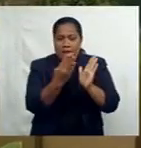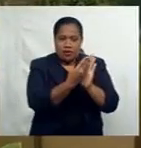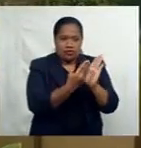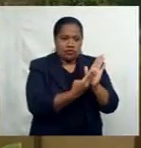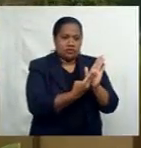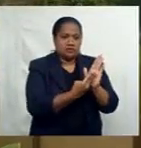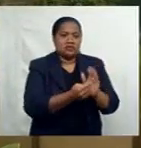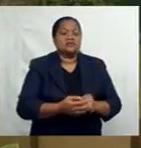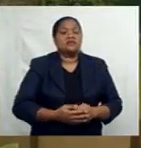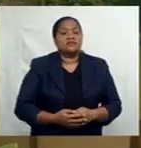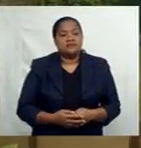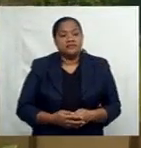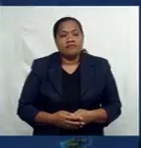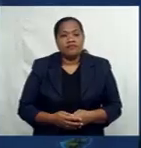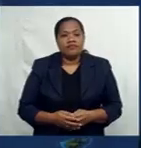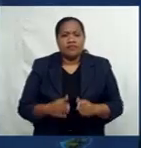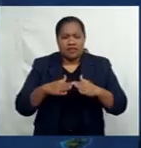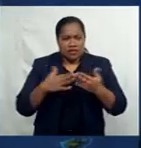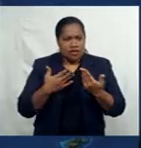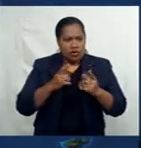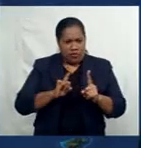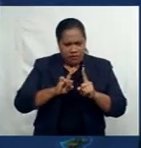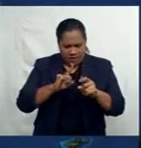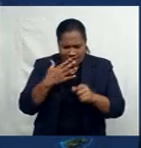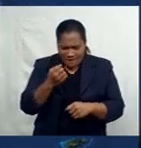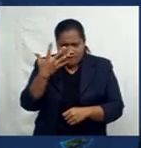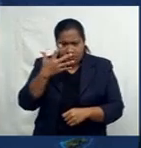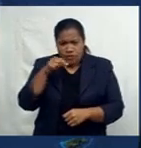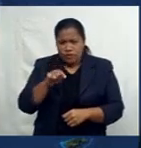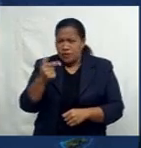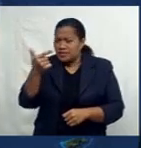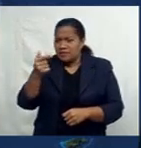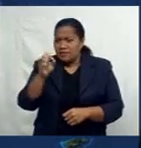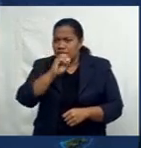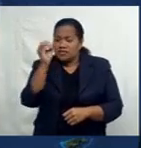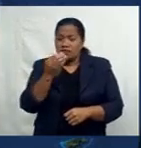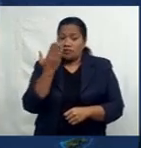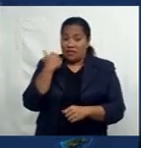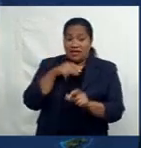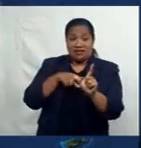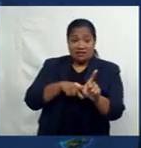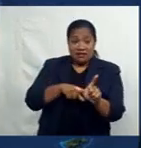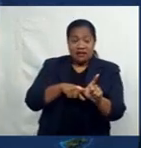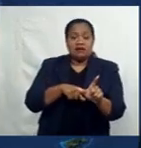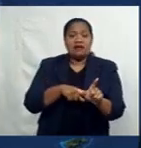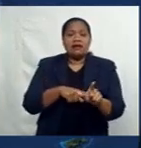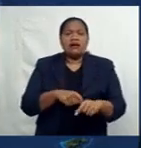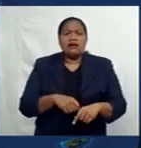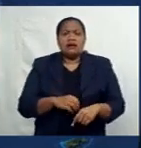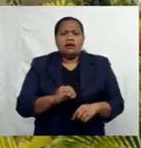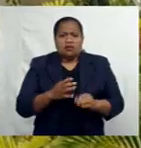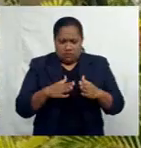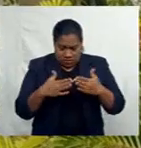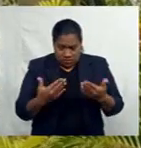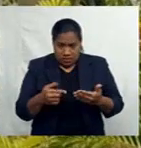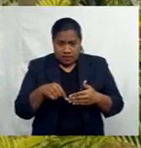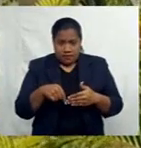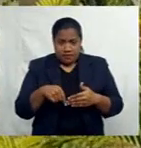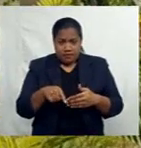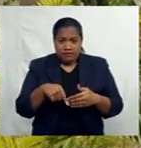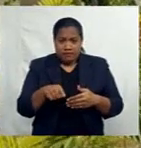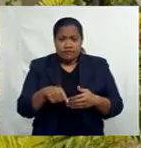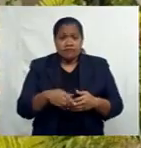from a contraction of about 15.7% last year, and what we think is probably a conservative estimate